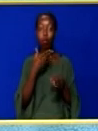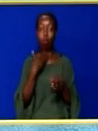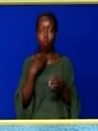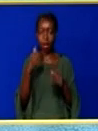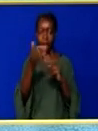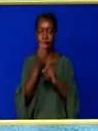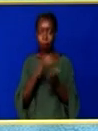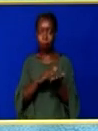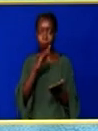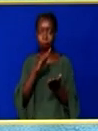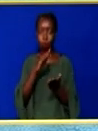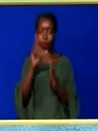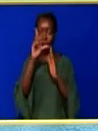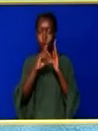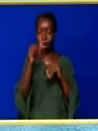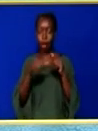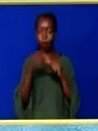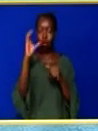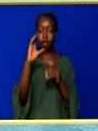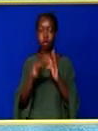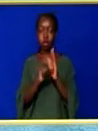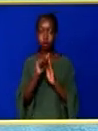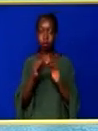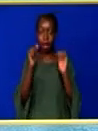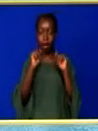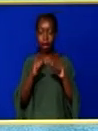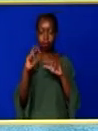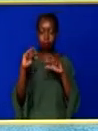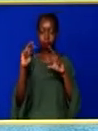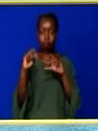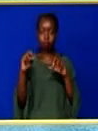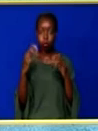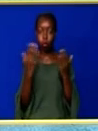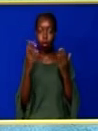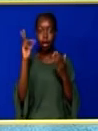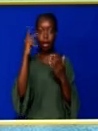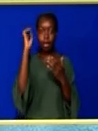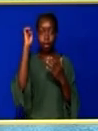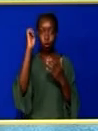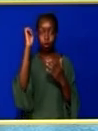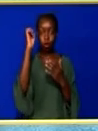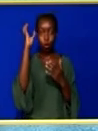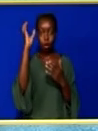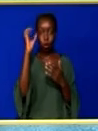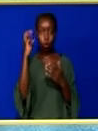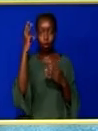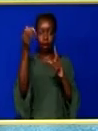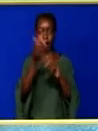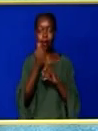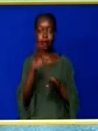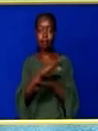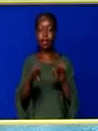about this citizenship, that's what we've started with, you can go to our website, that is Kenya Education Cloud, and you'll get every other thing